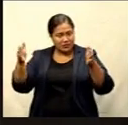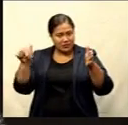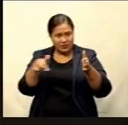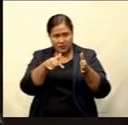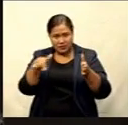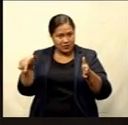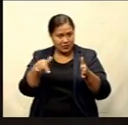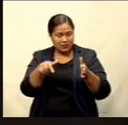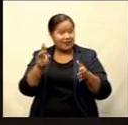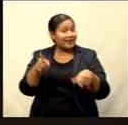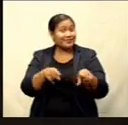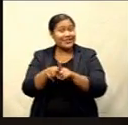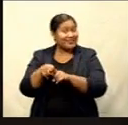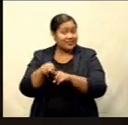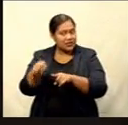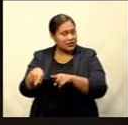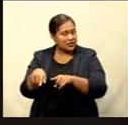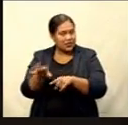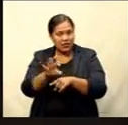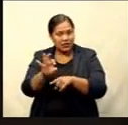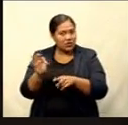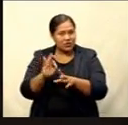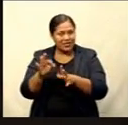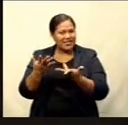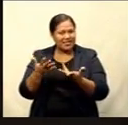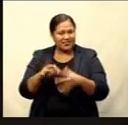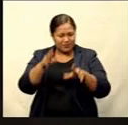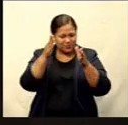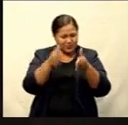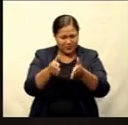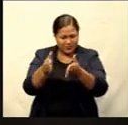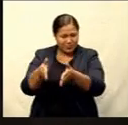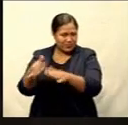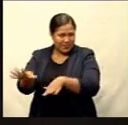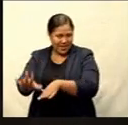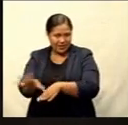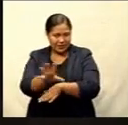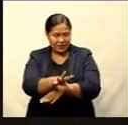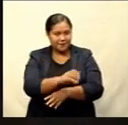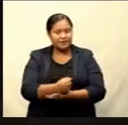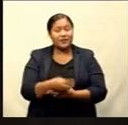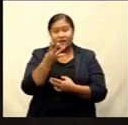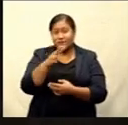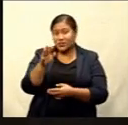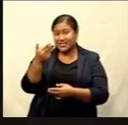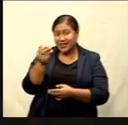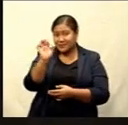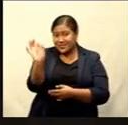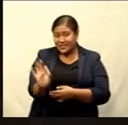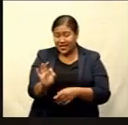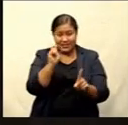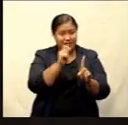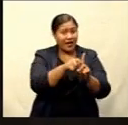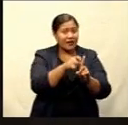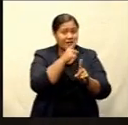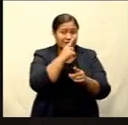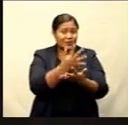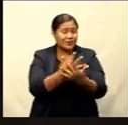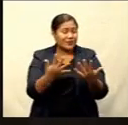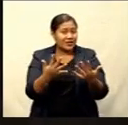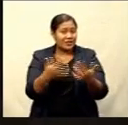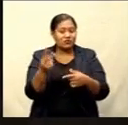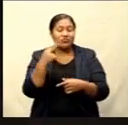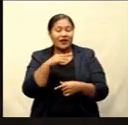zone. This means that the outbreak is not confined to specific areas. 49% of the target population, or